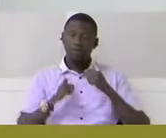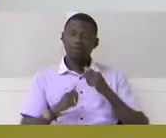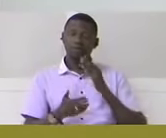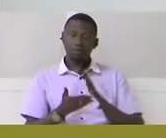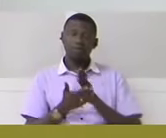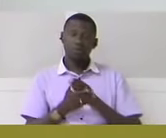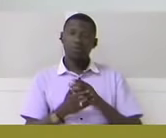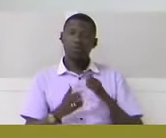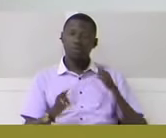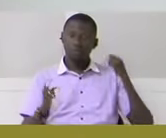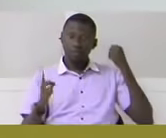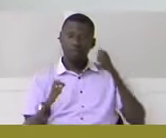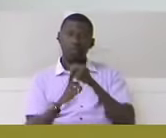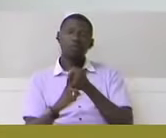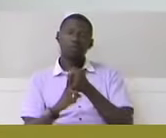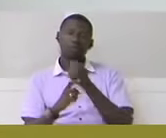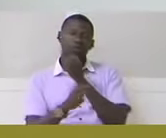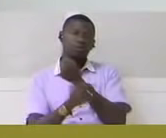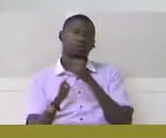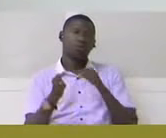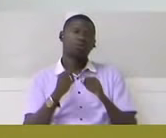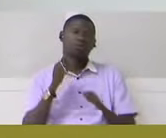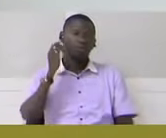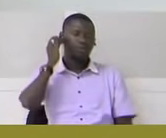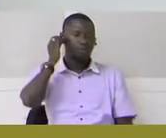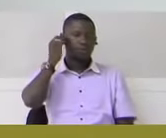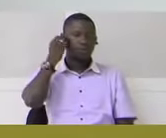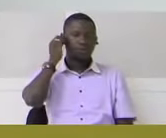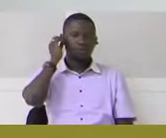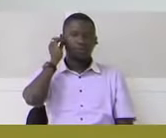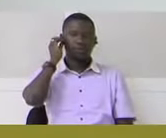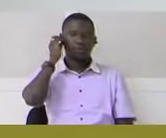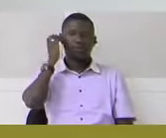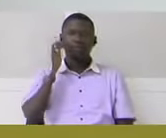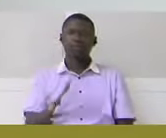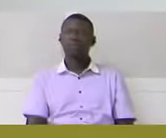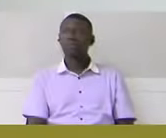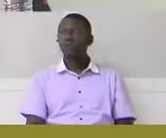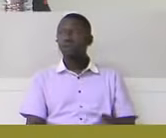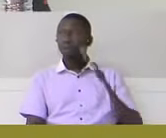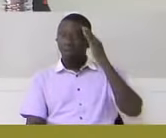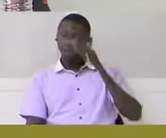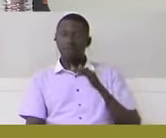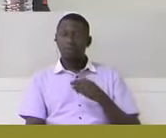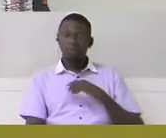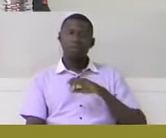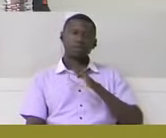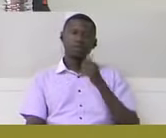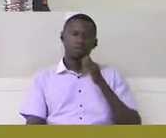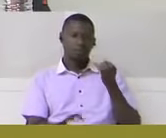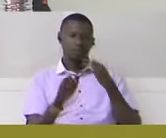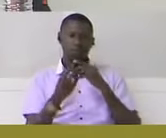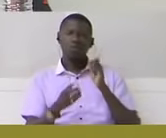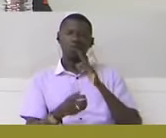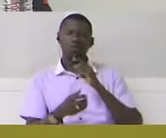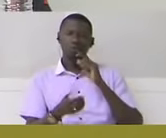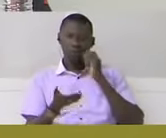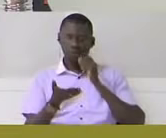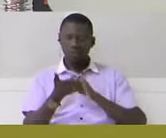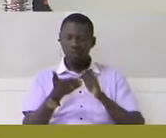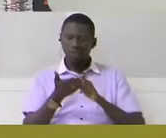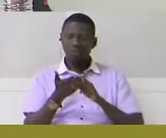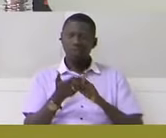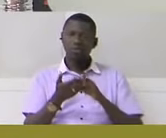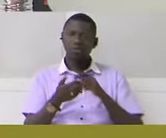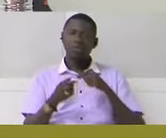dangerous point. Ninga atara keta tonya abakela kula me anong kujawole muwaro. Thank you. And can you tell us what you wrote in your statement about this